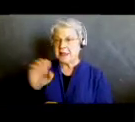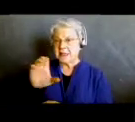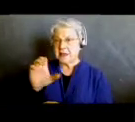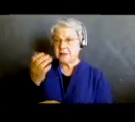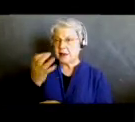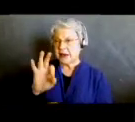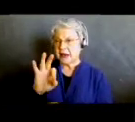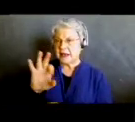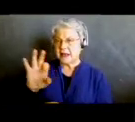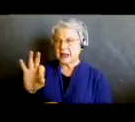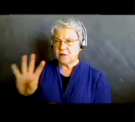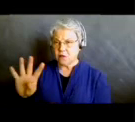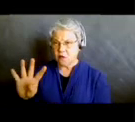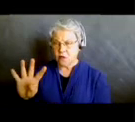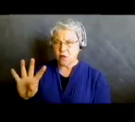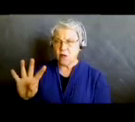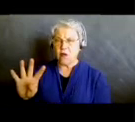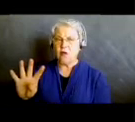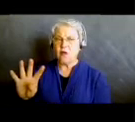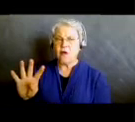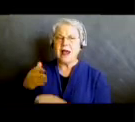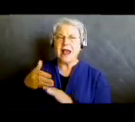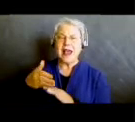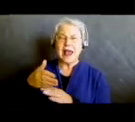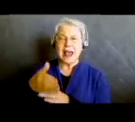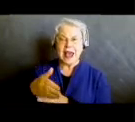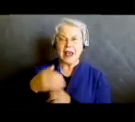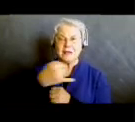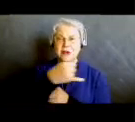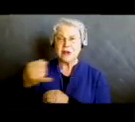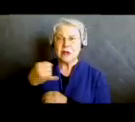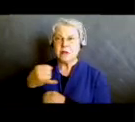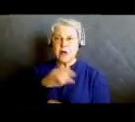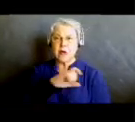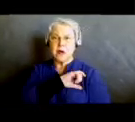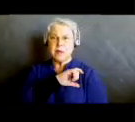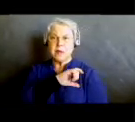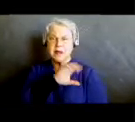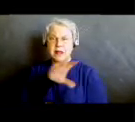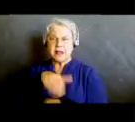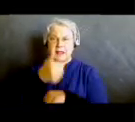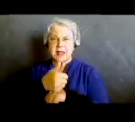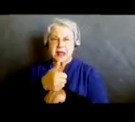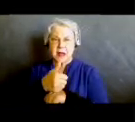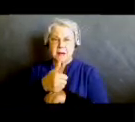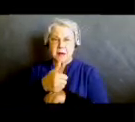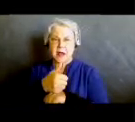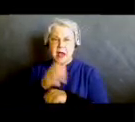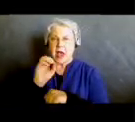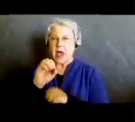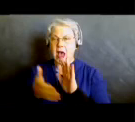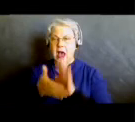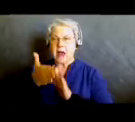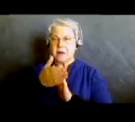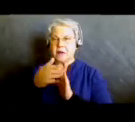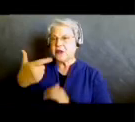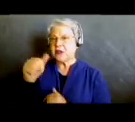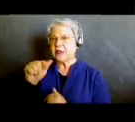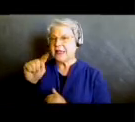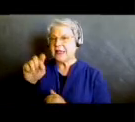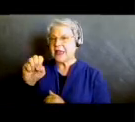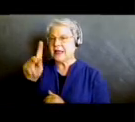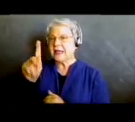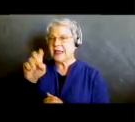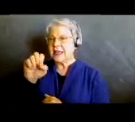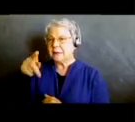1994, a couple of months after the Border Patrol launched Operation Gatekeeper in San Diego, the government of Panama told